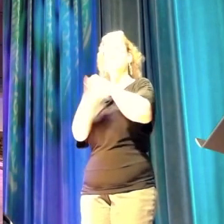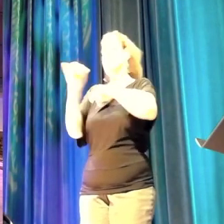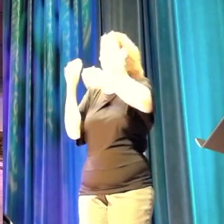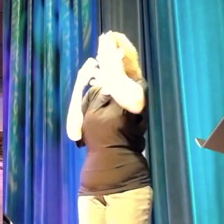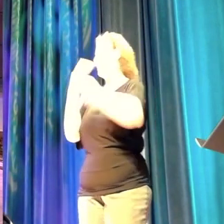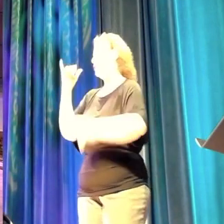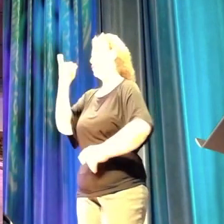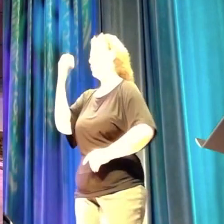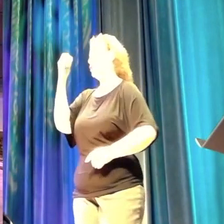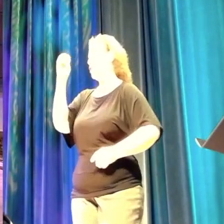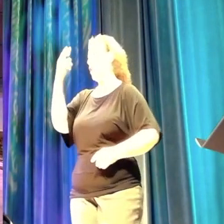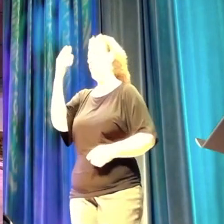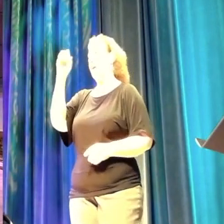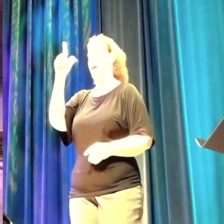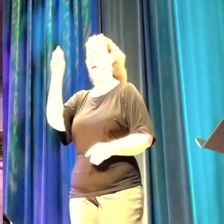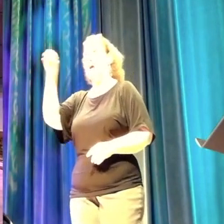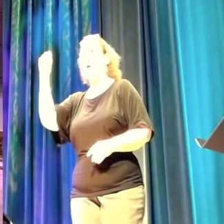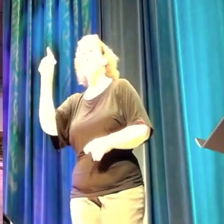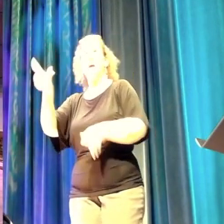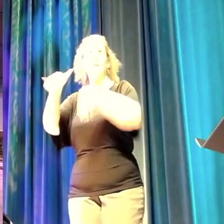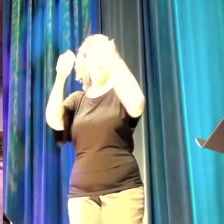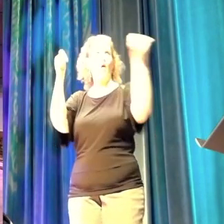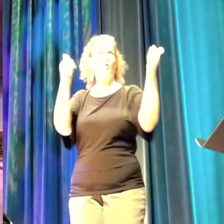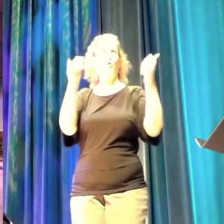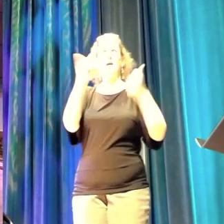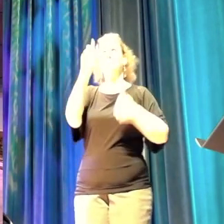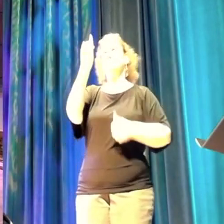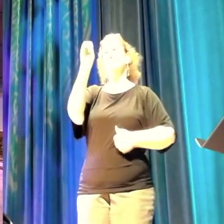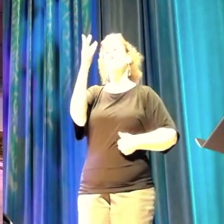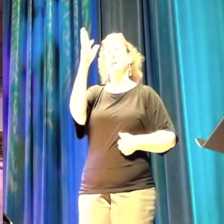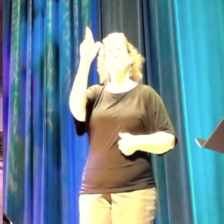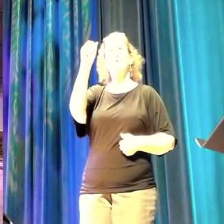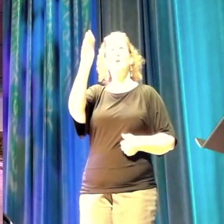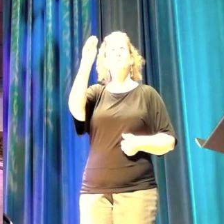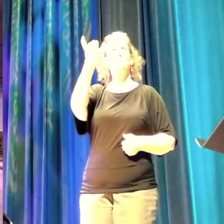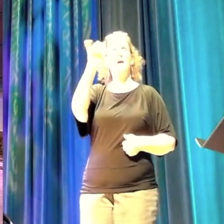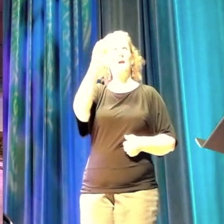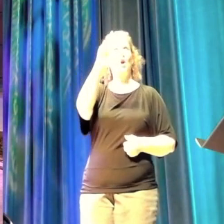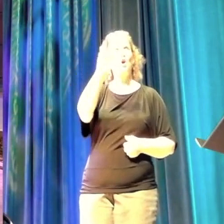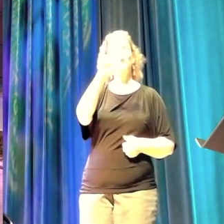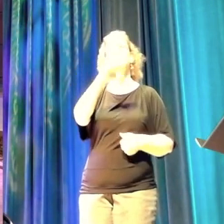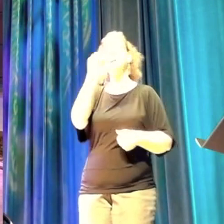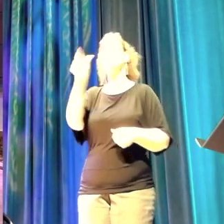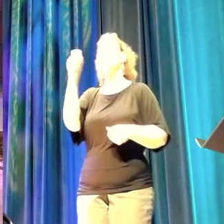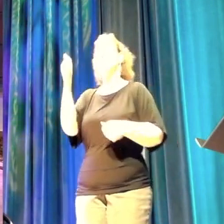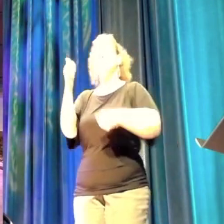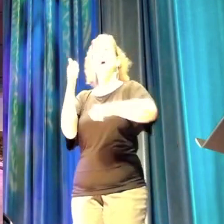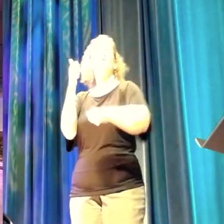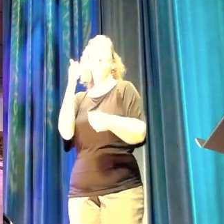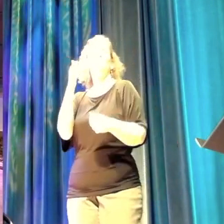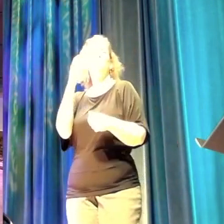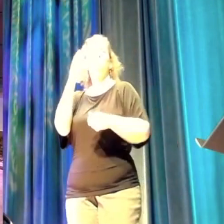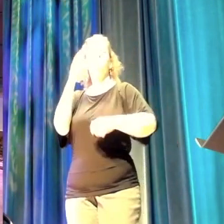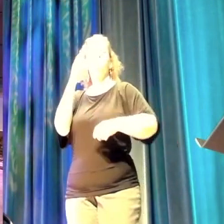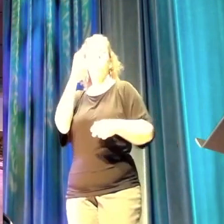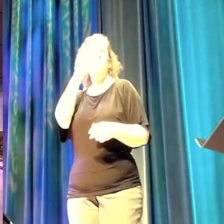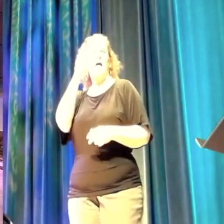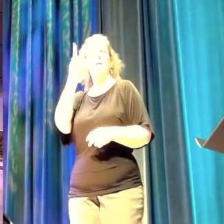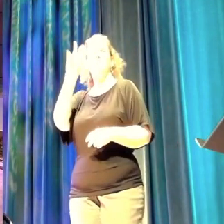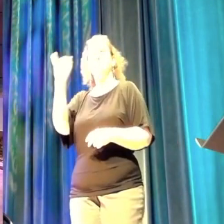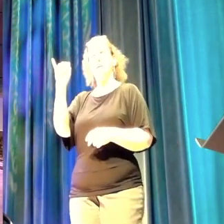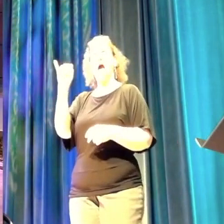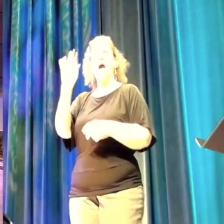and all of our help currently through Deborah Myrick and our program for the Blind Business Enterprise Program for Blind